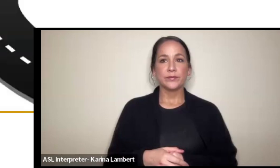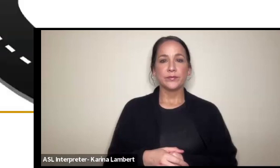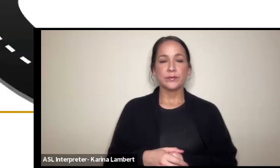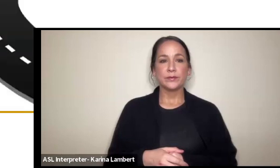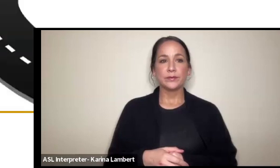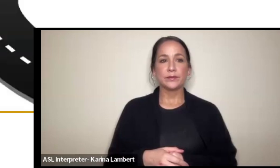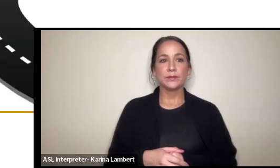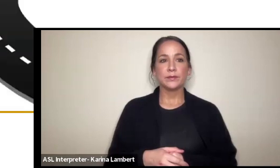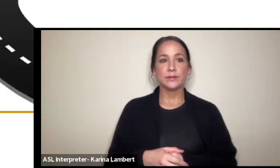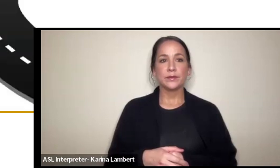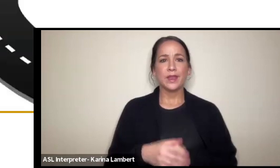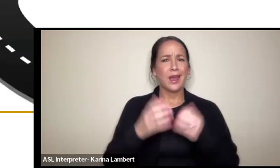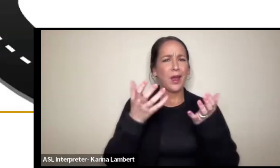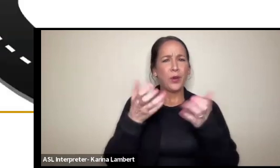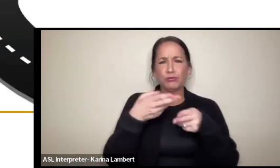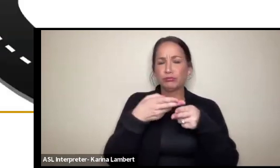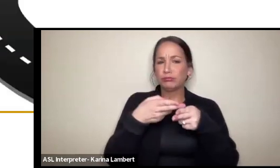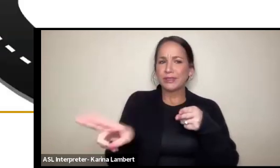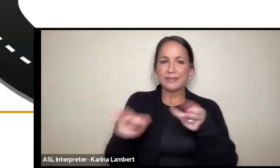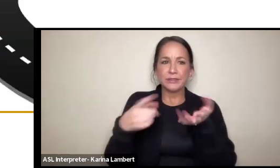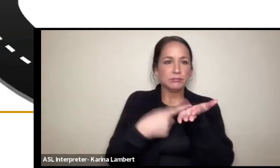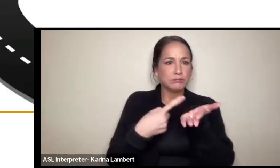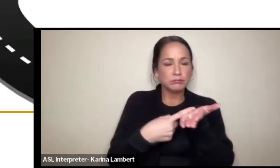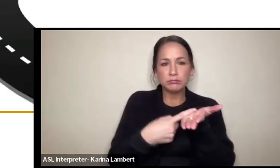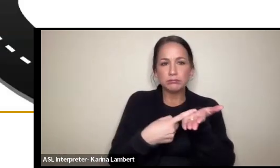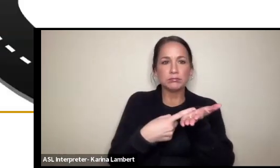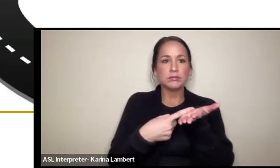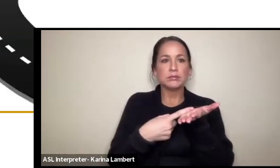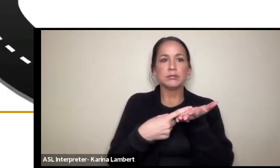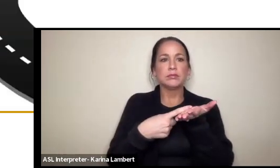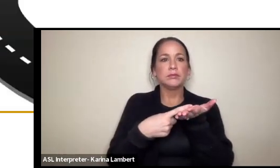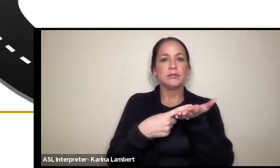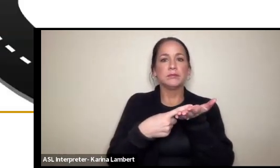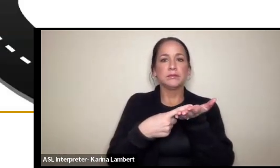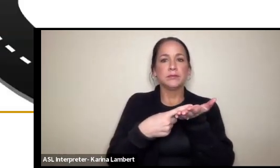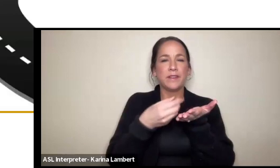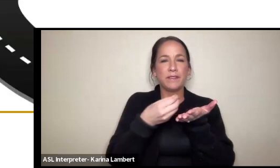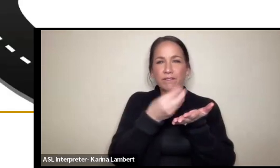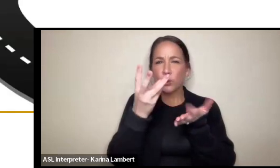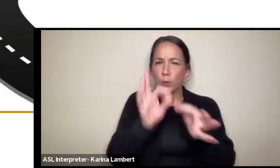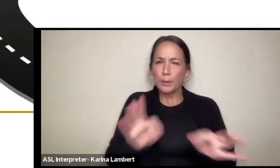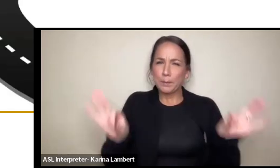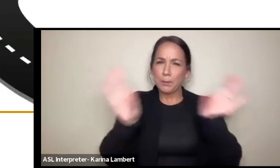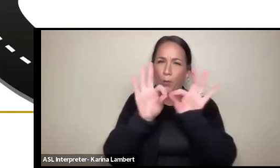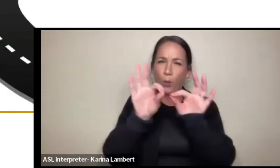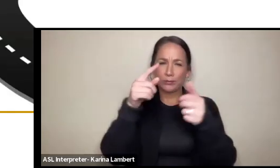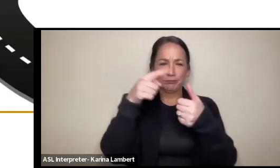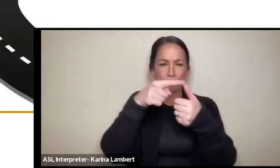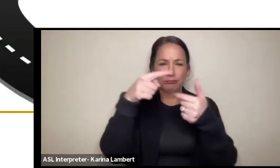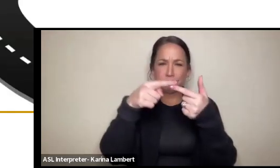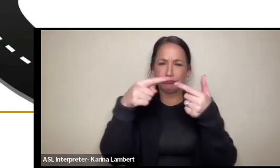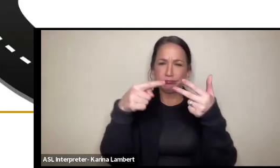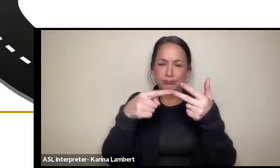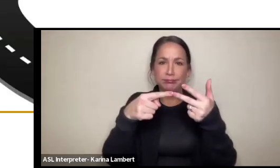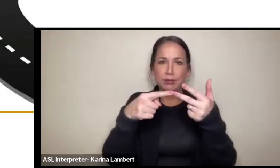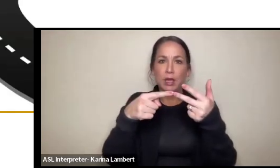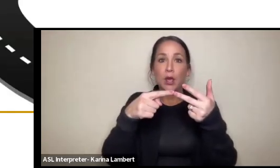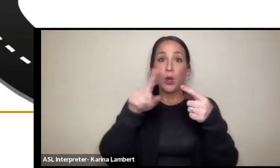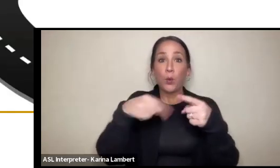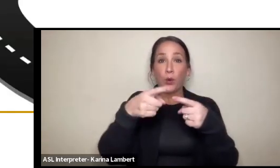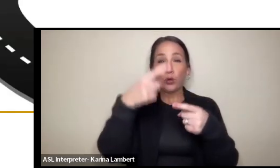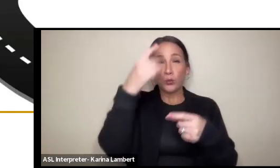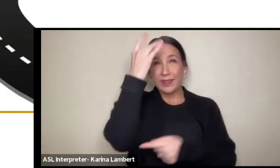So I want to just briefly talk about just a few key points when you're thinking about estate